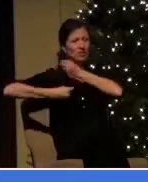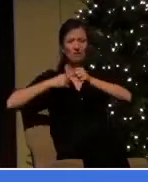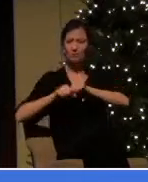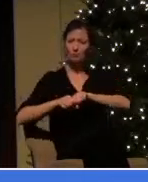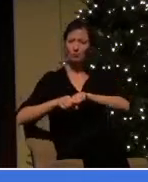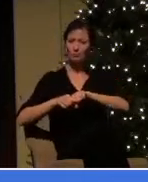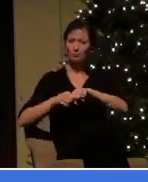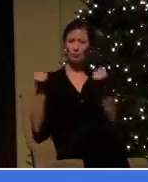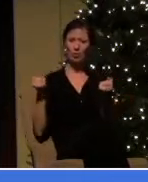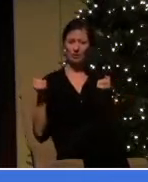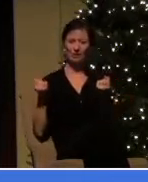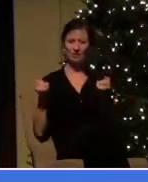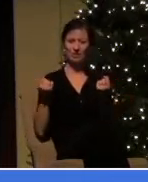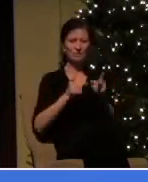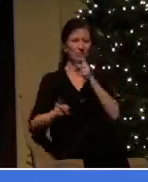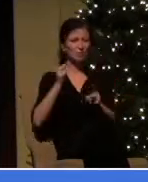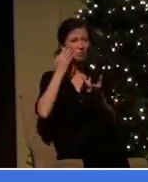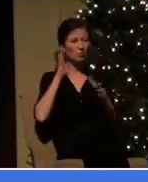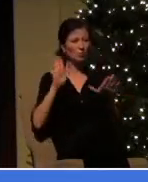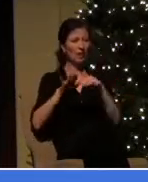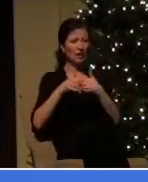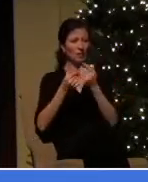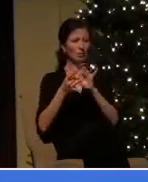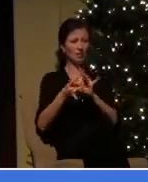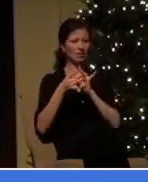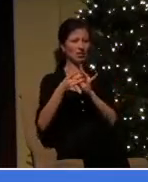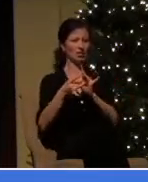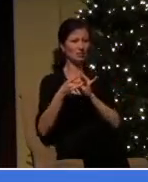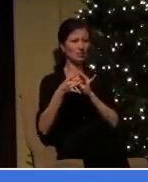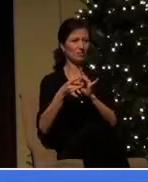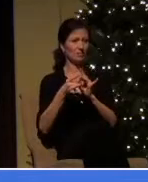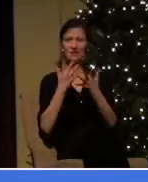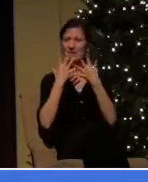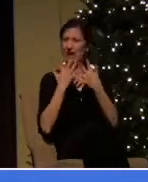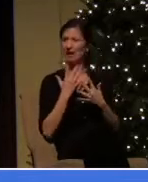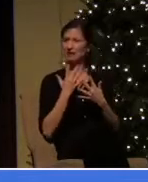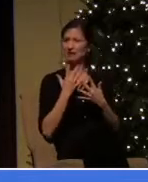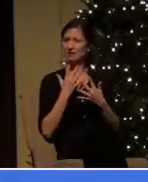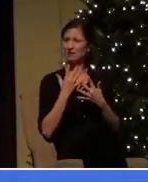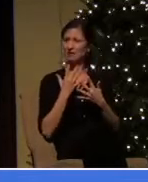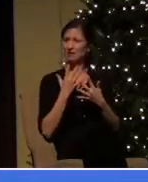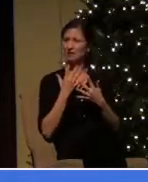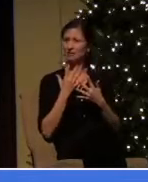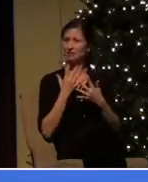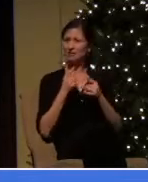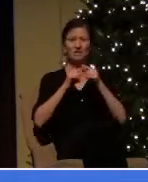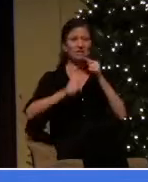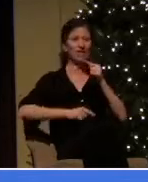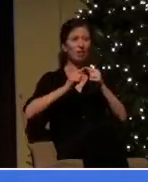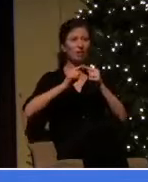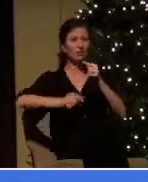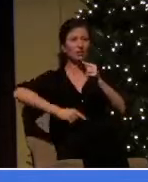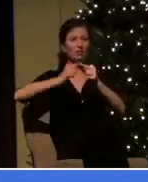life, don't know how to do relationships. And it's tragic because it multiplies until a